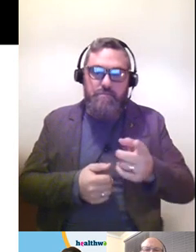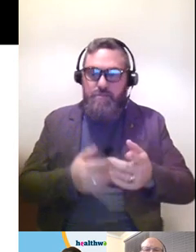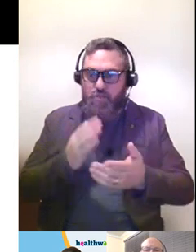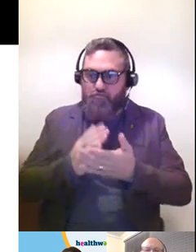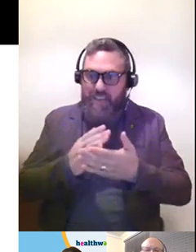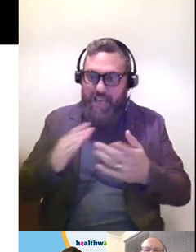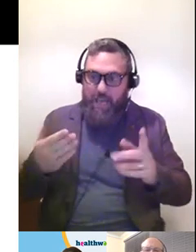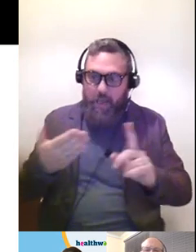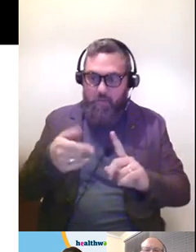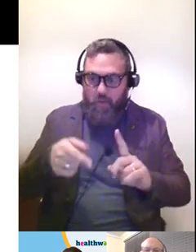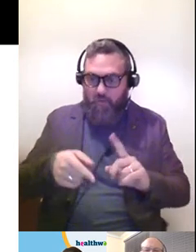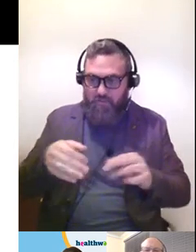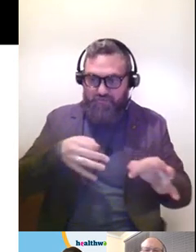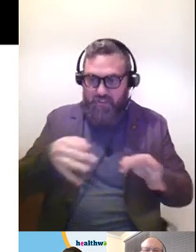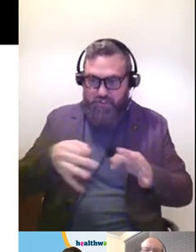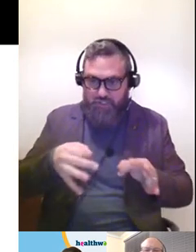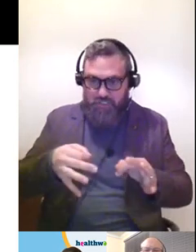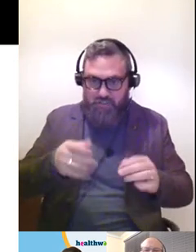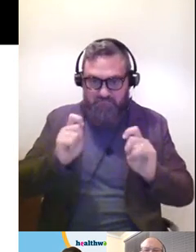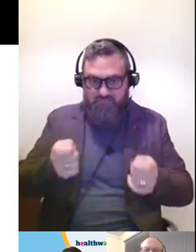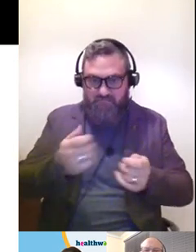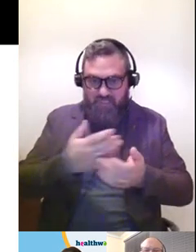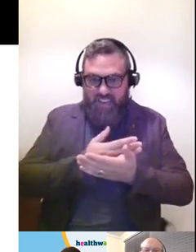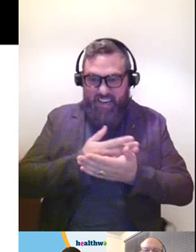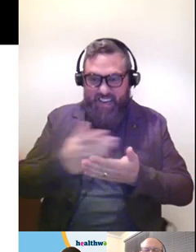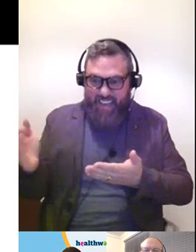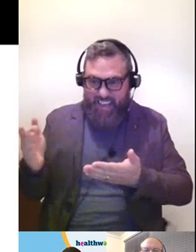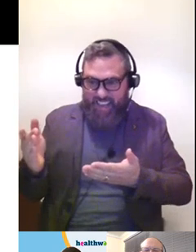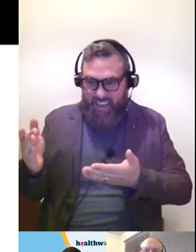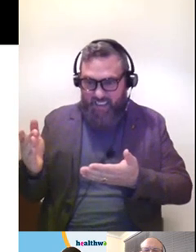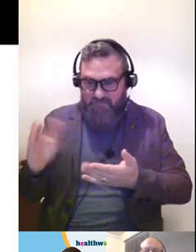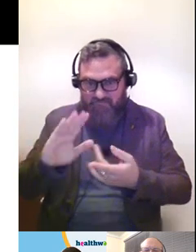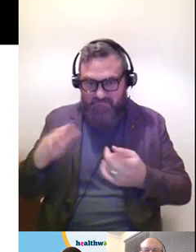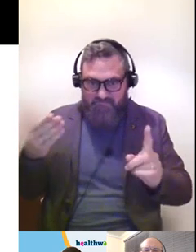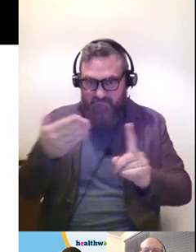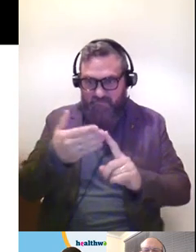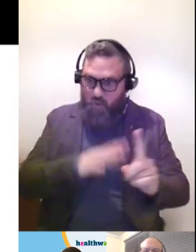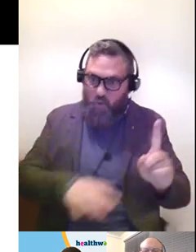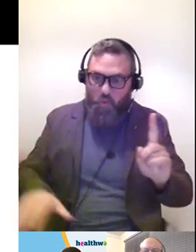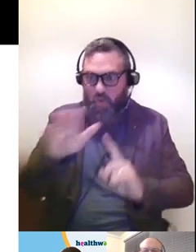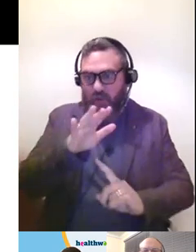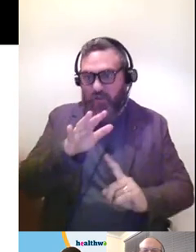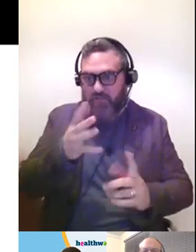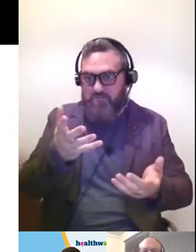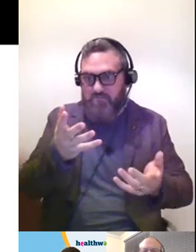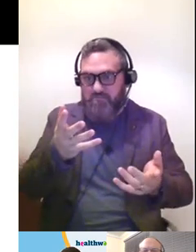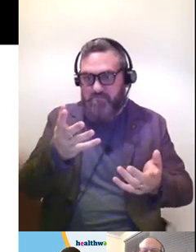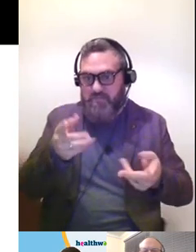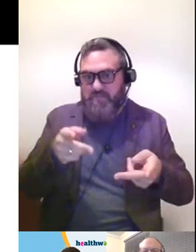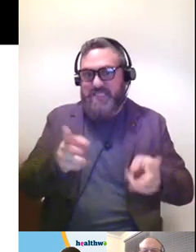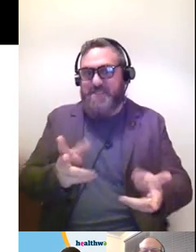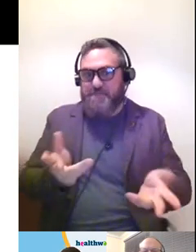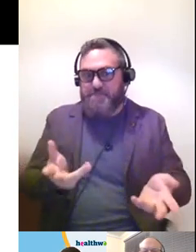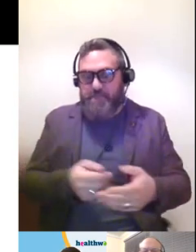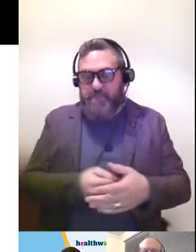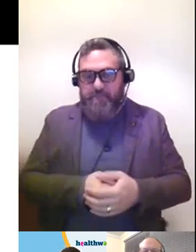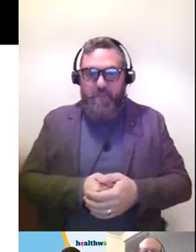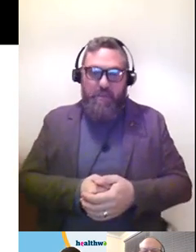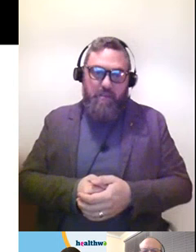strategy is to set a really clear direction for the whole of the system. The idea is